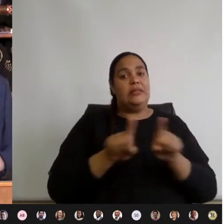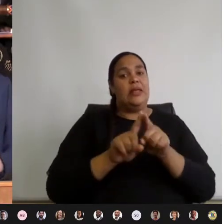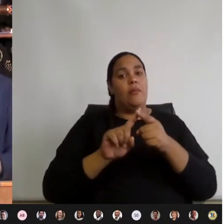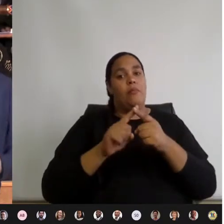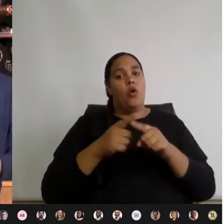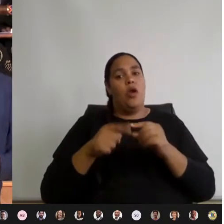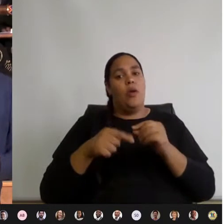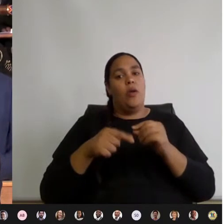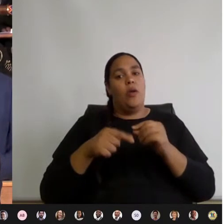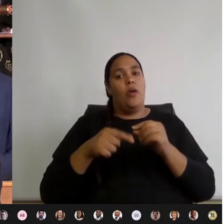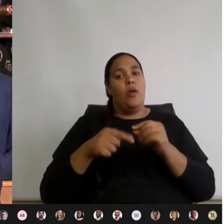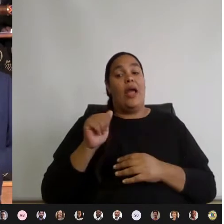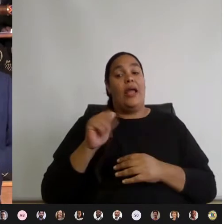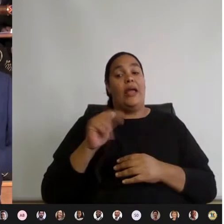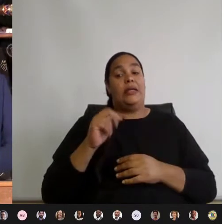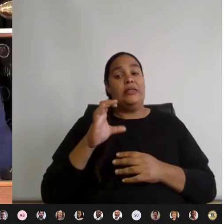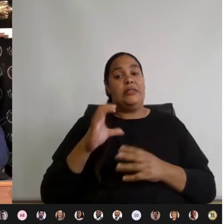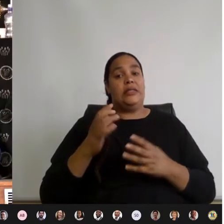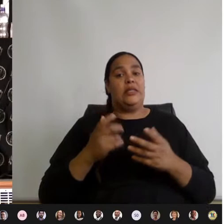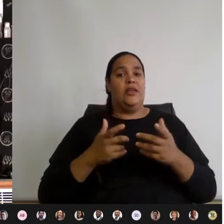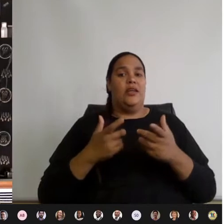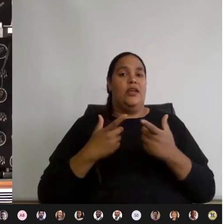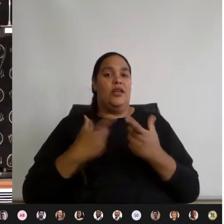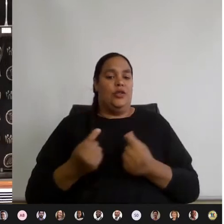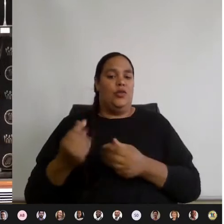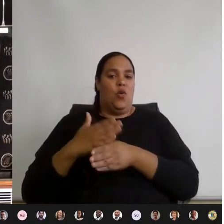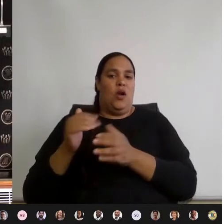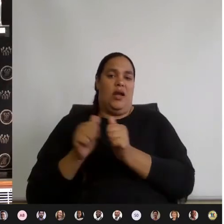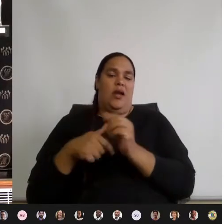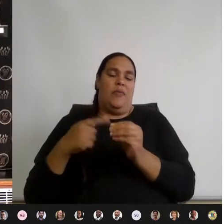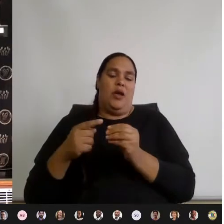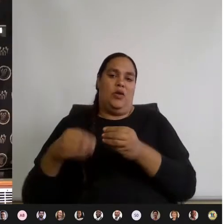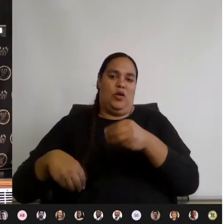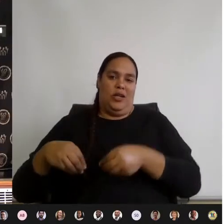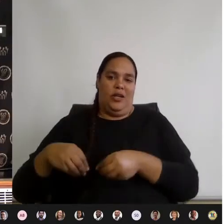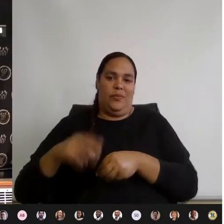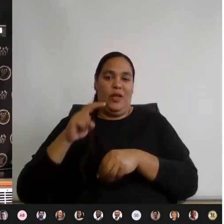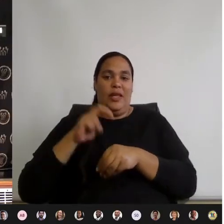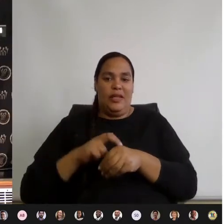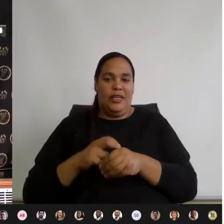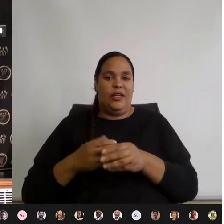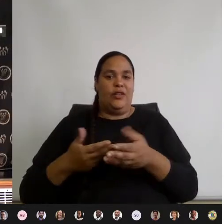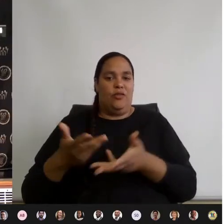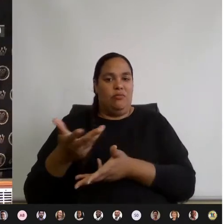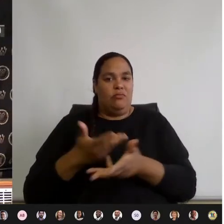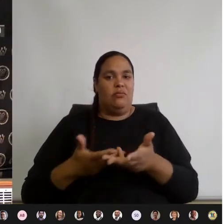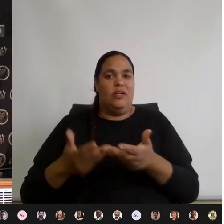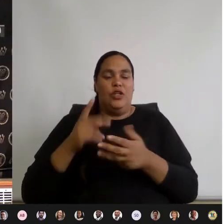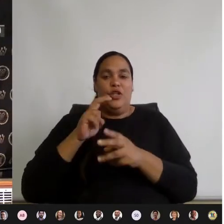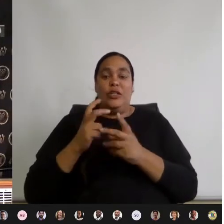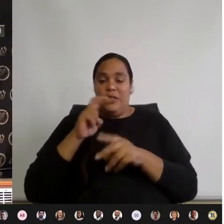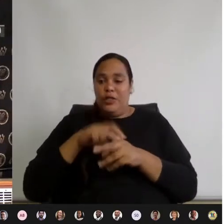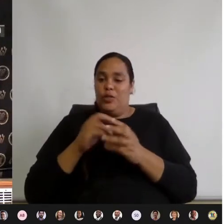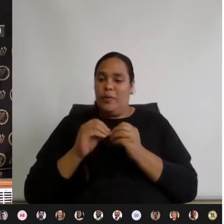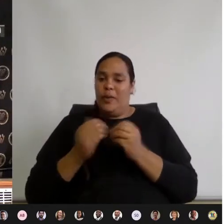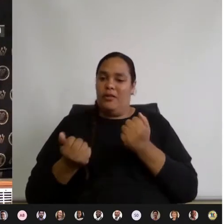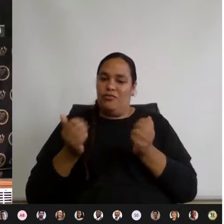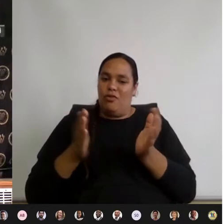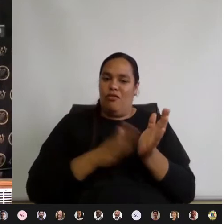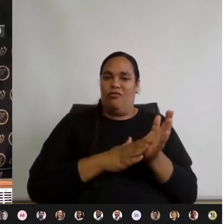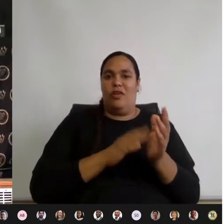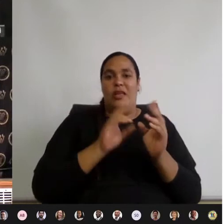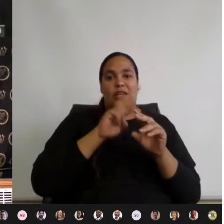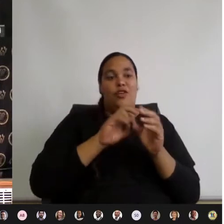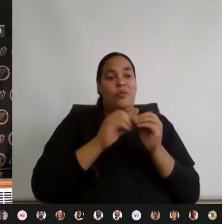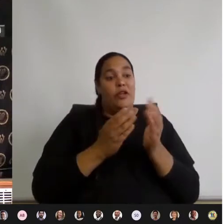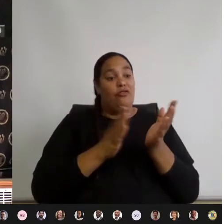how the ANC does deal with corruption. We've got to deal with it decisively. We've got to lay these charges. We've got to make sure that those charges